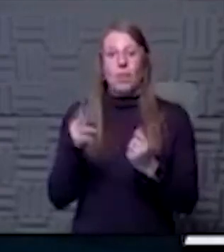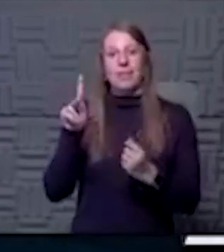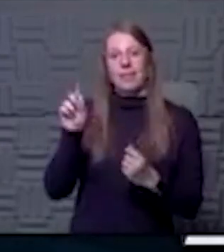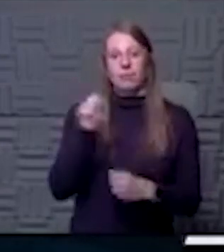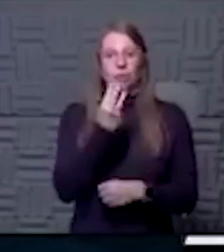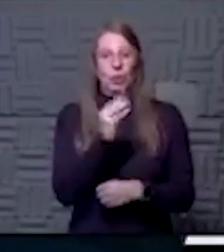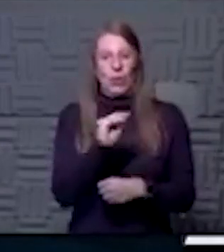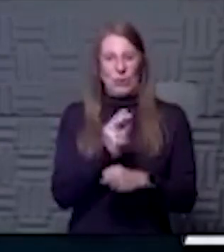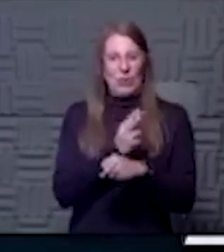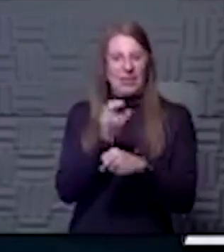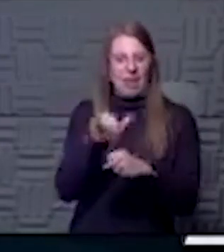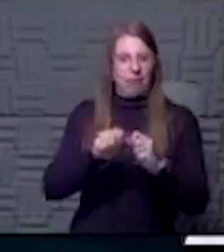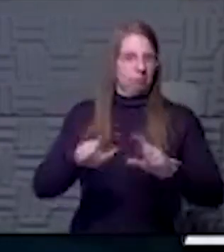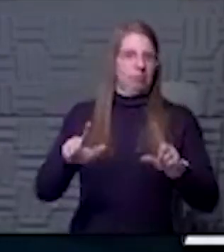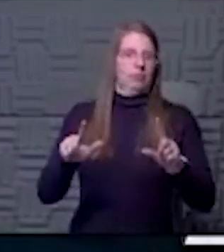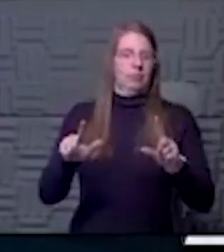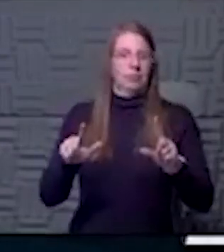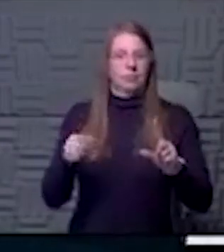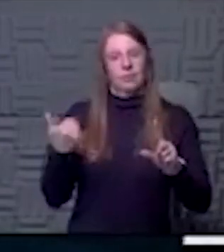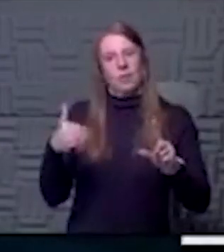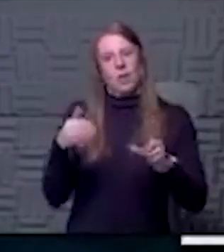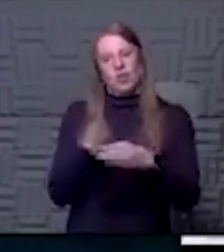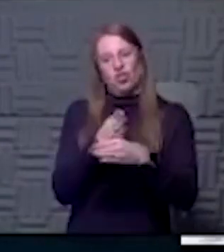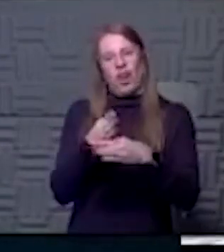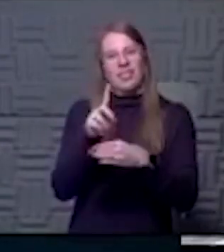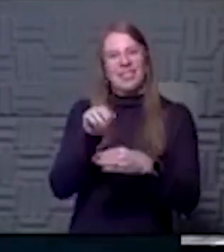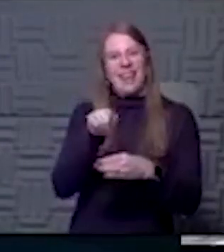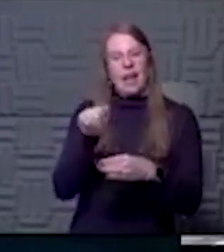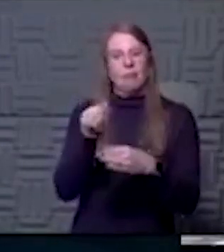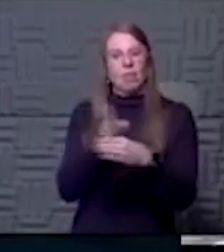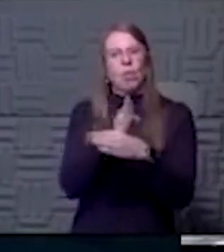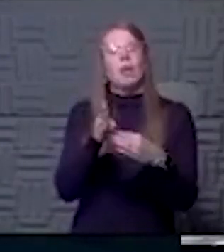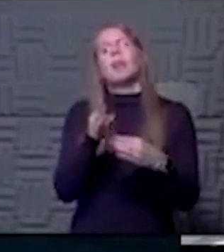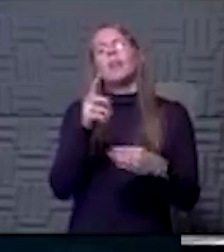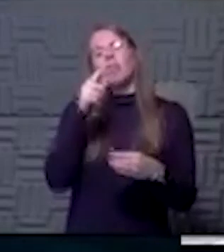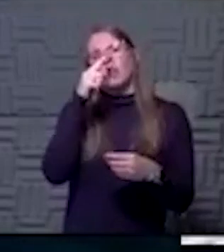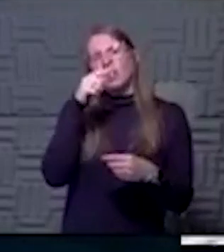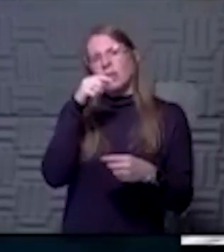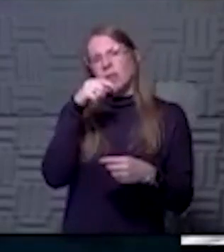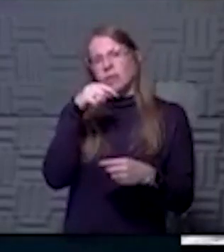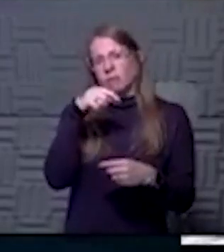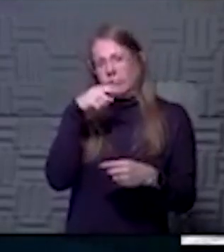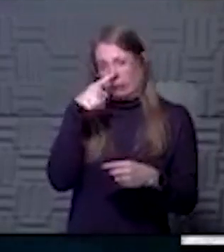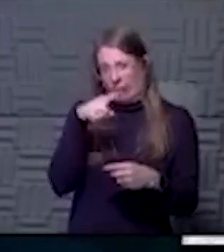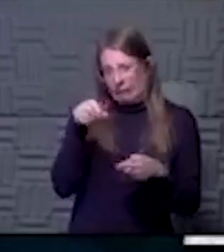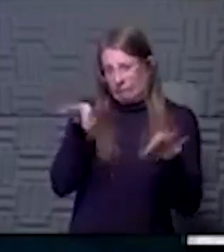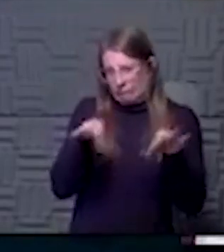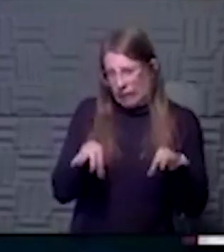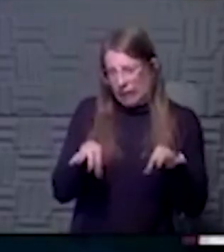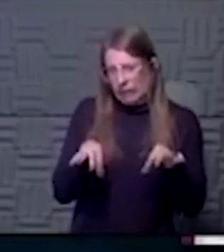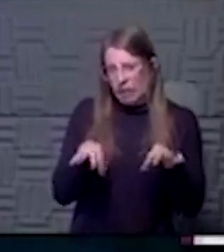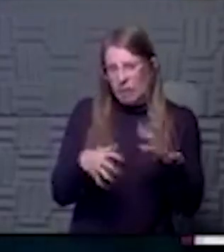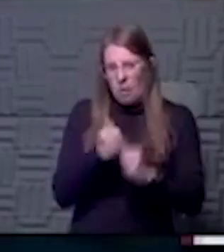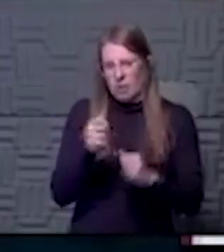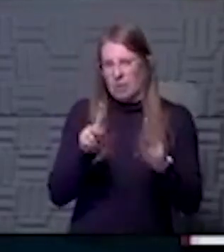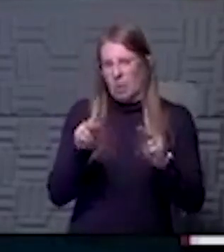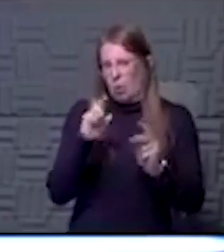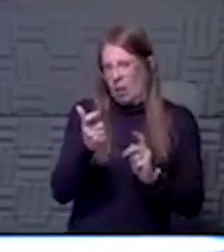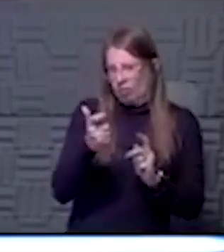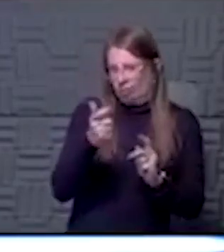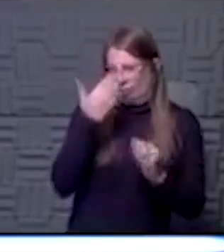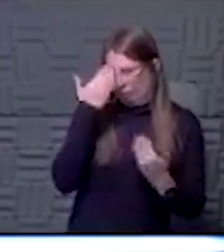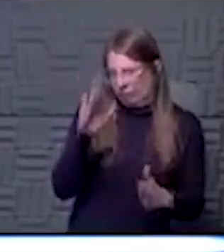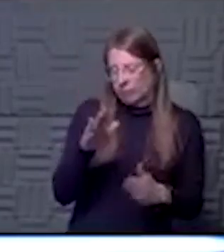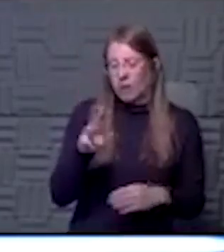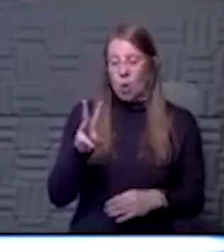sides. And we already have an agreement in place that we can share data between our two systems. Yeah, tell us what WebIZ is, because I bet most of our listeners won't know. WebIZ